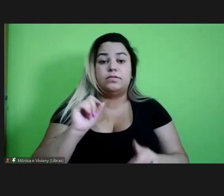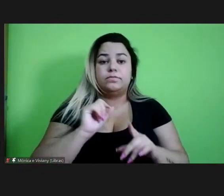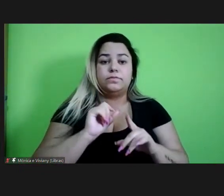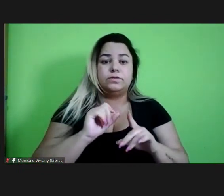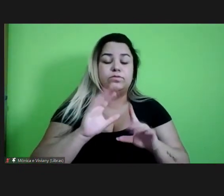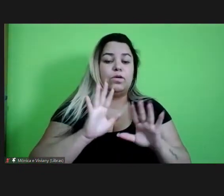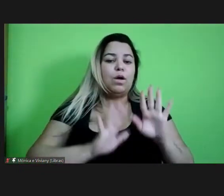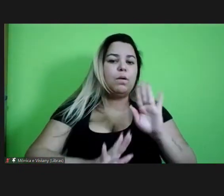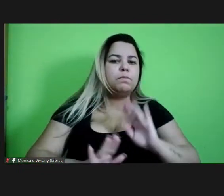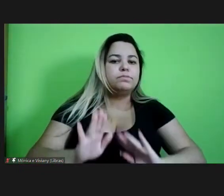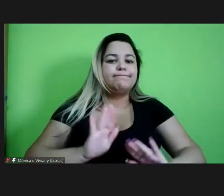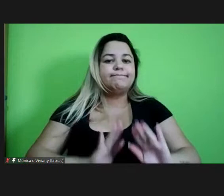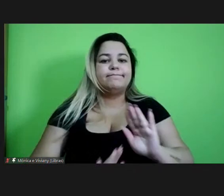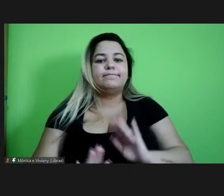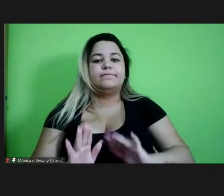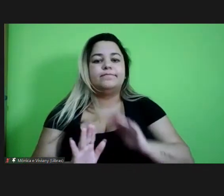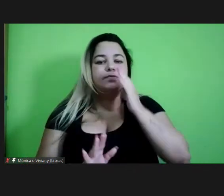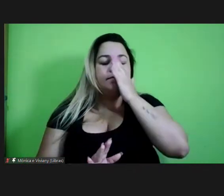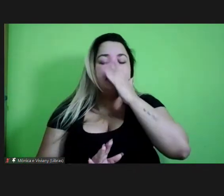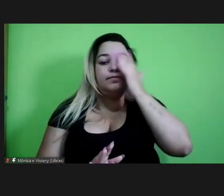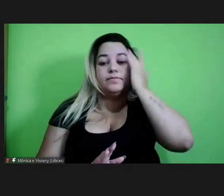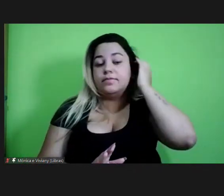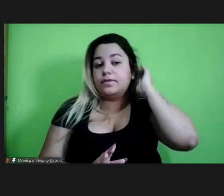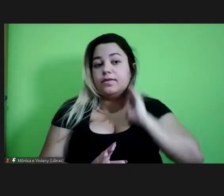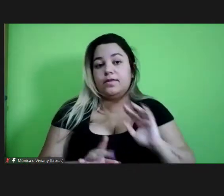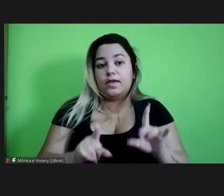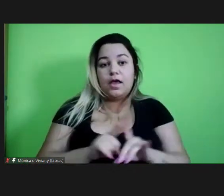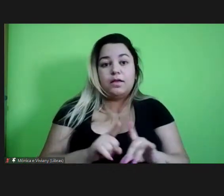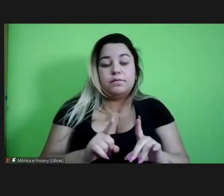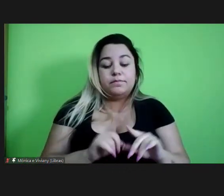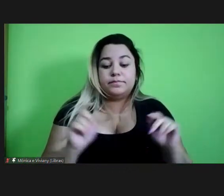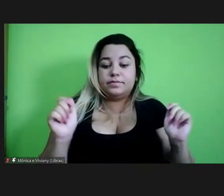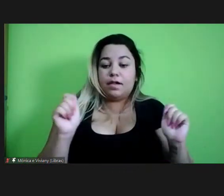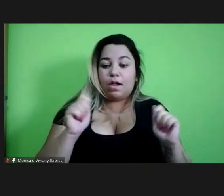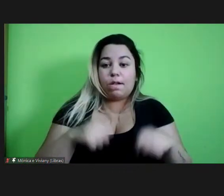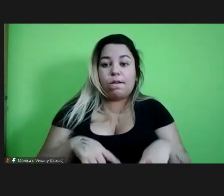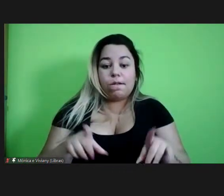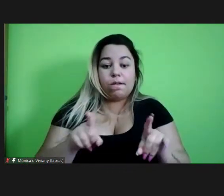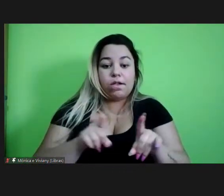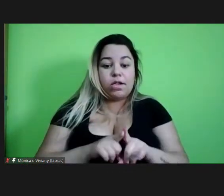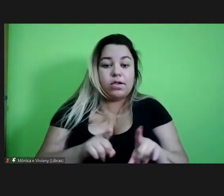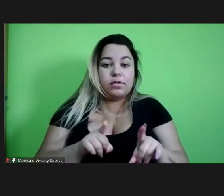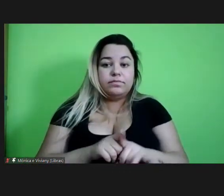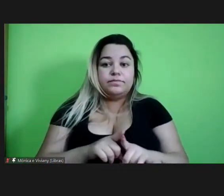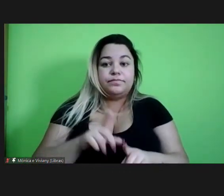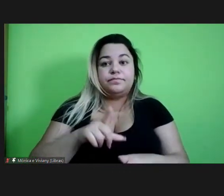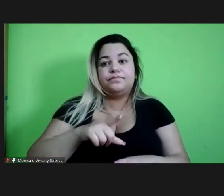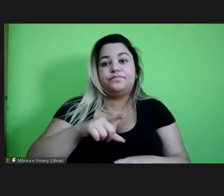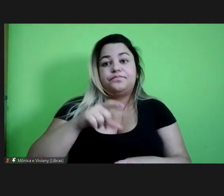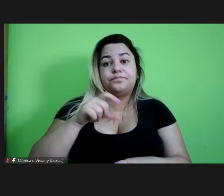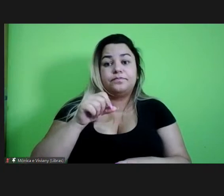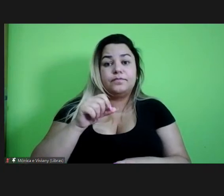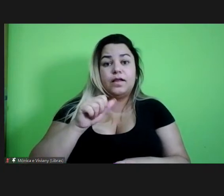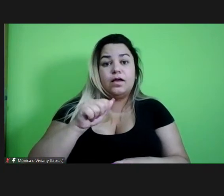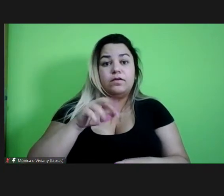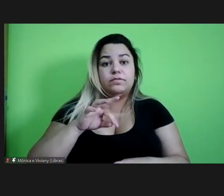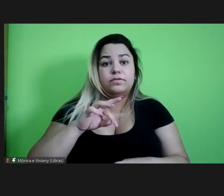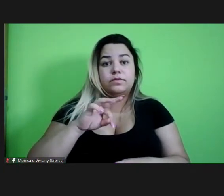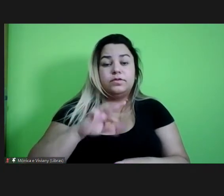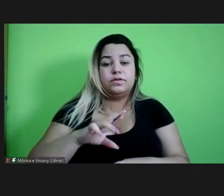which is there in their care, to identify their necessities, look for alternatives, and